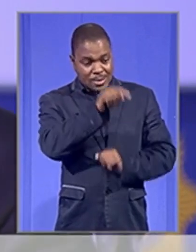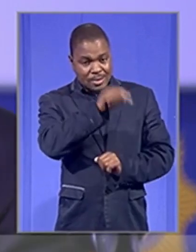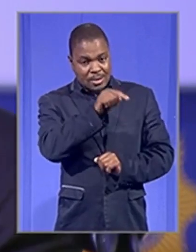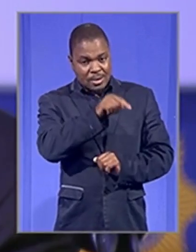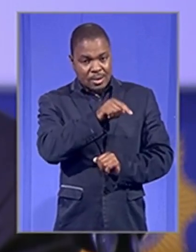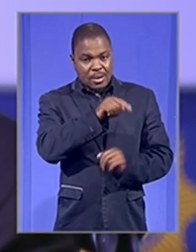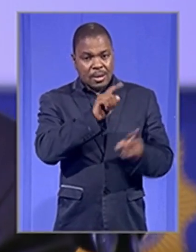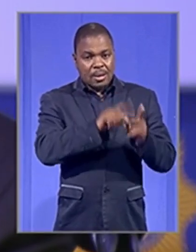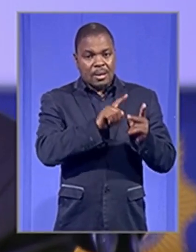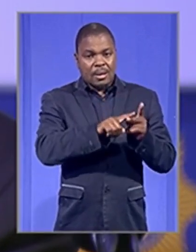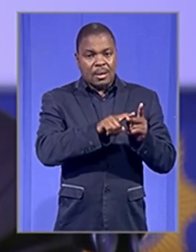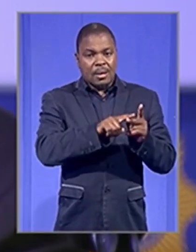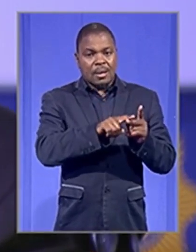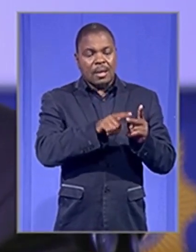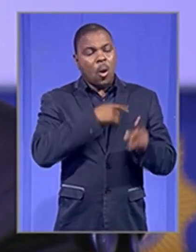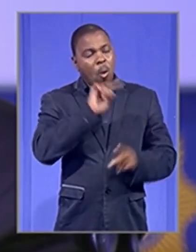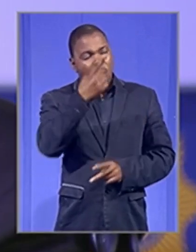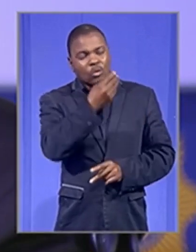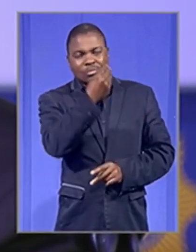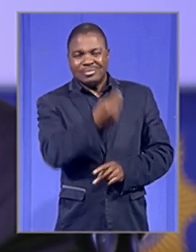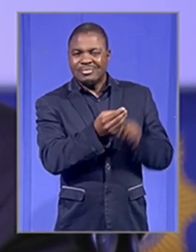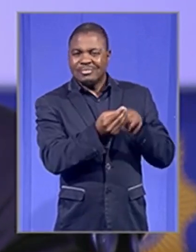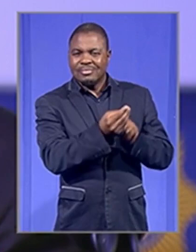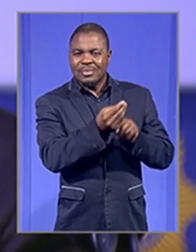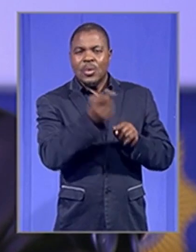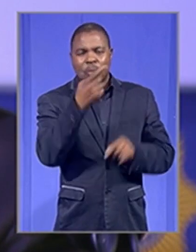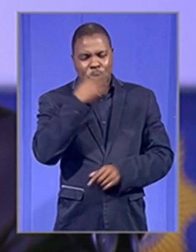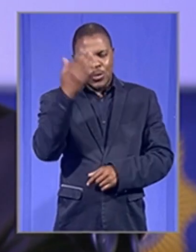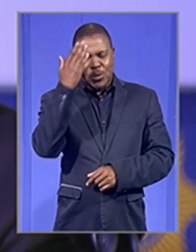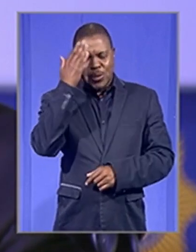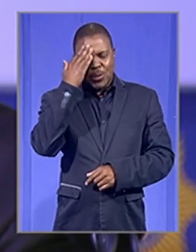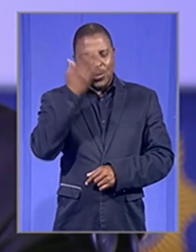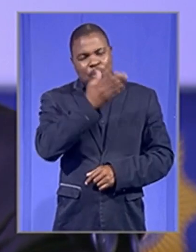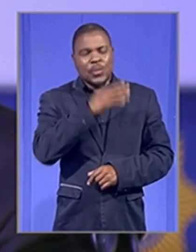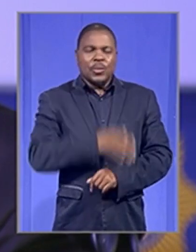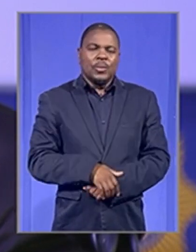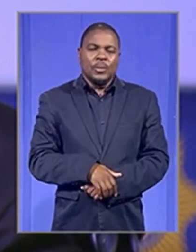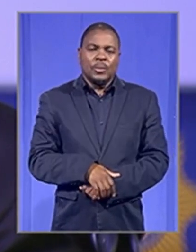the only child, Esiazio,